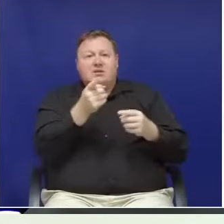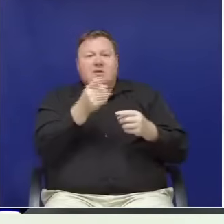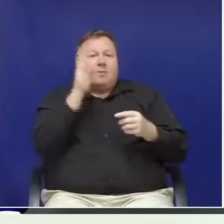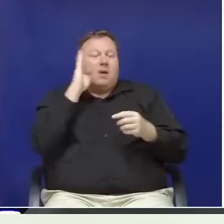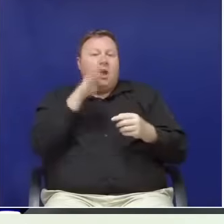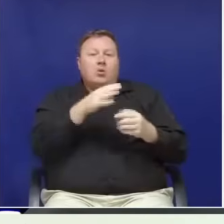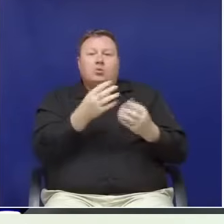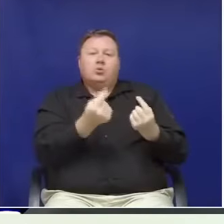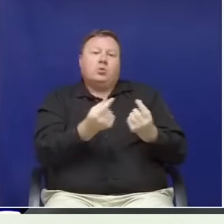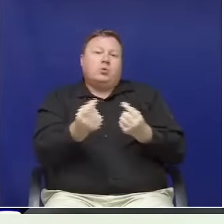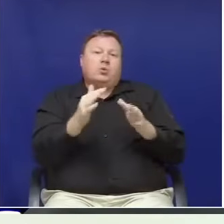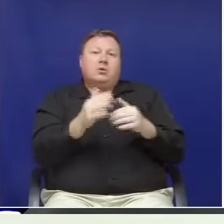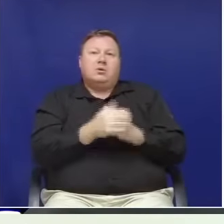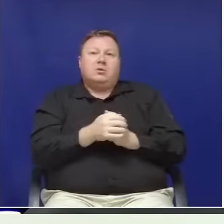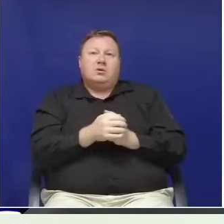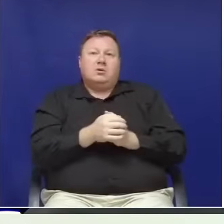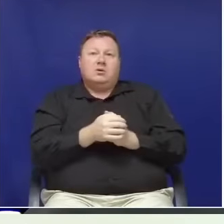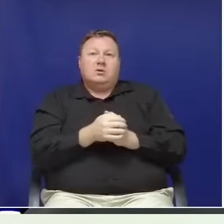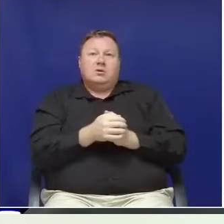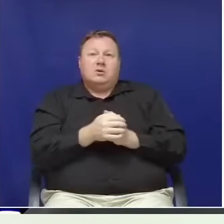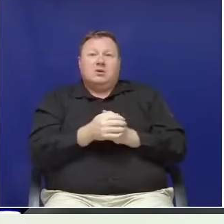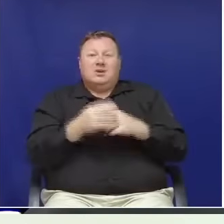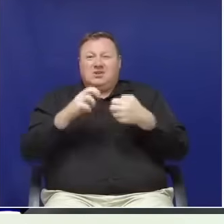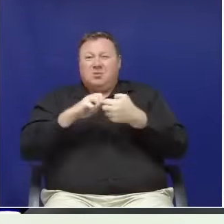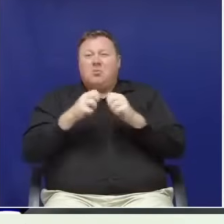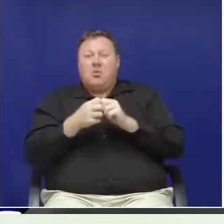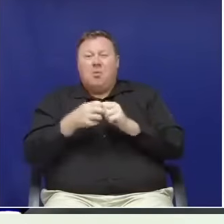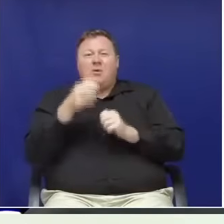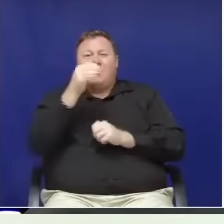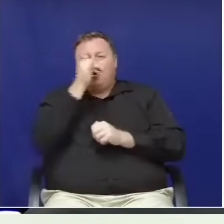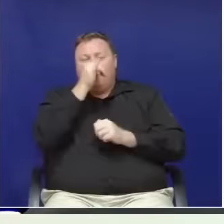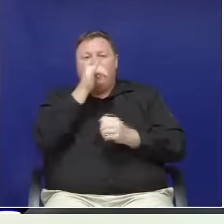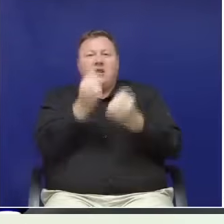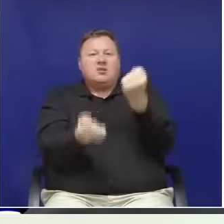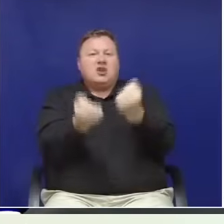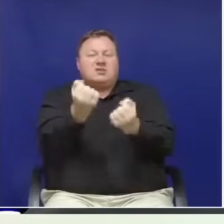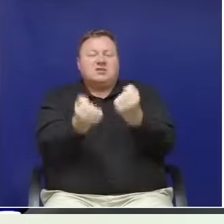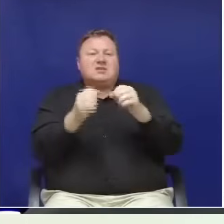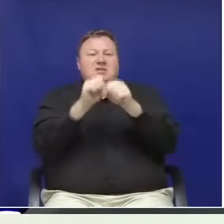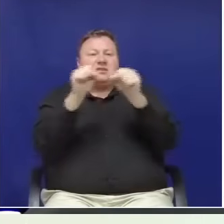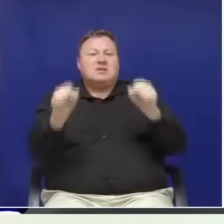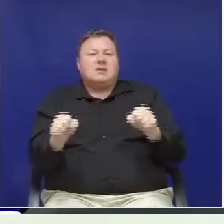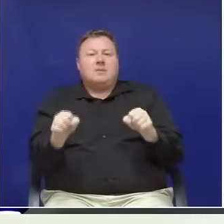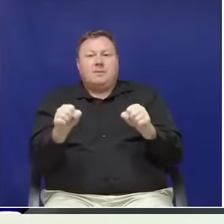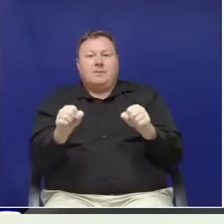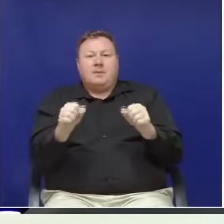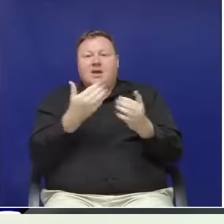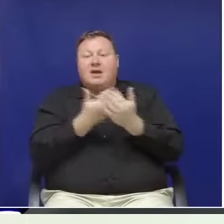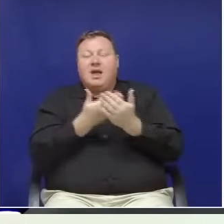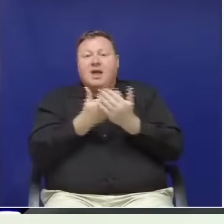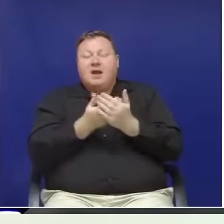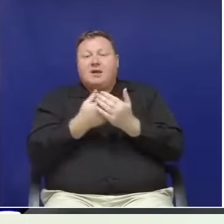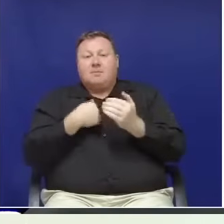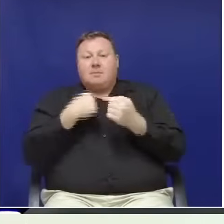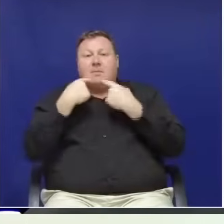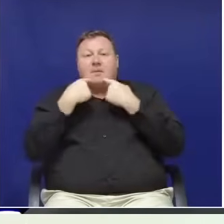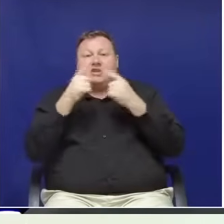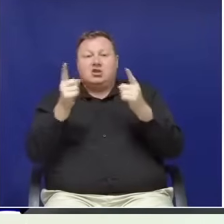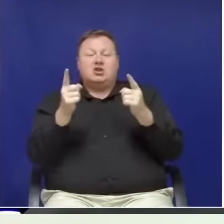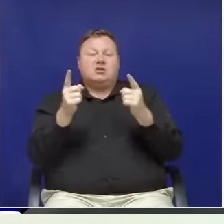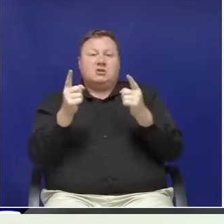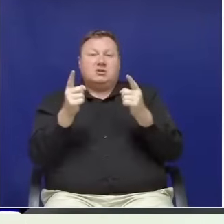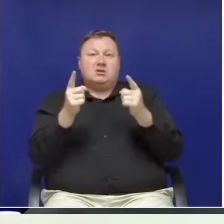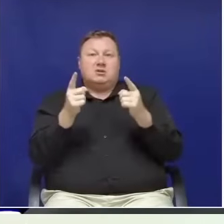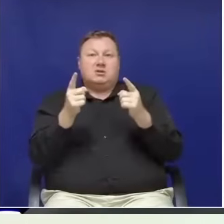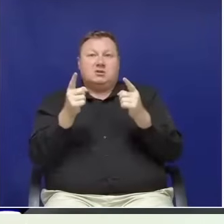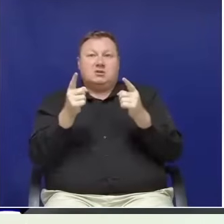Now, it is a problem with our whole criminal justice system, and can I mention that we